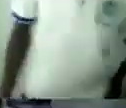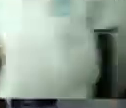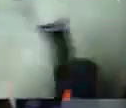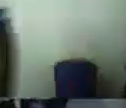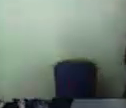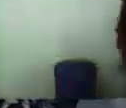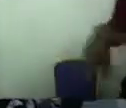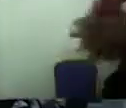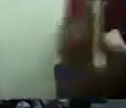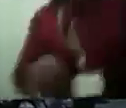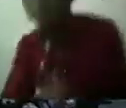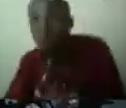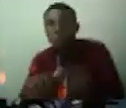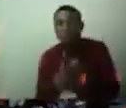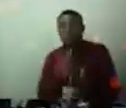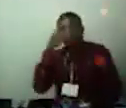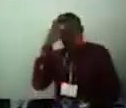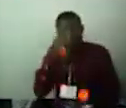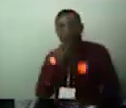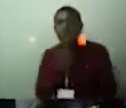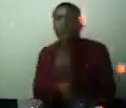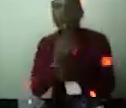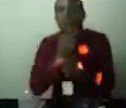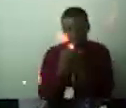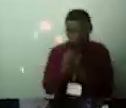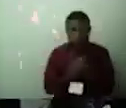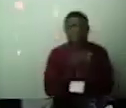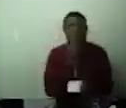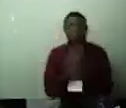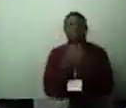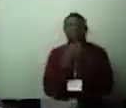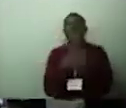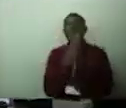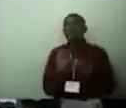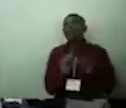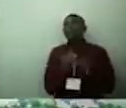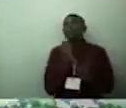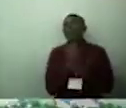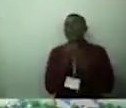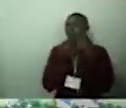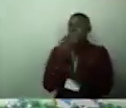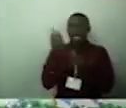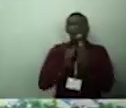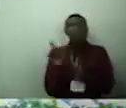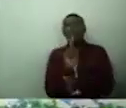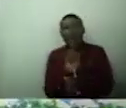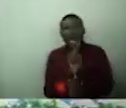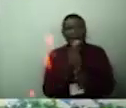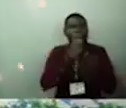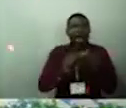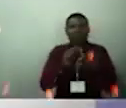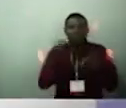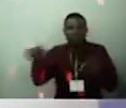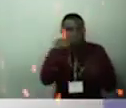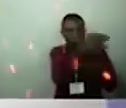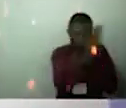city. You don't gather in a place to worship God. God is everywhere. The life we live is